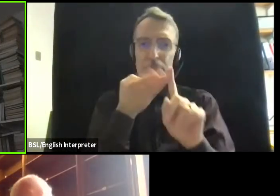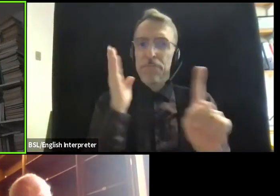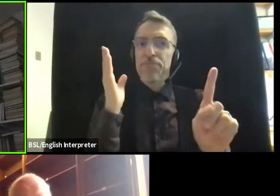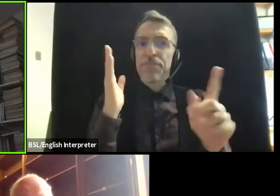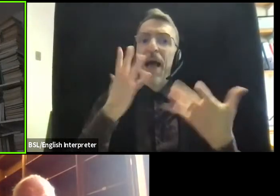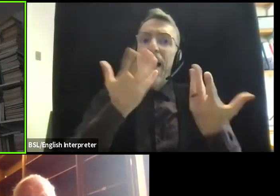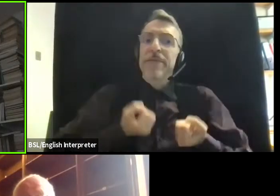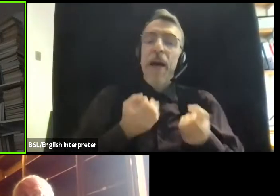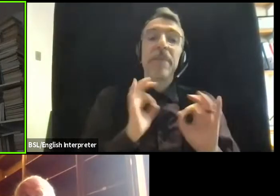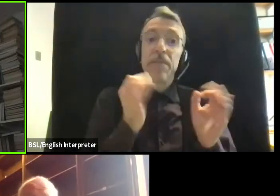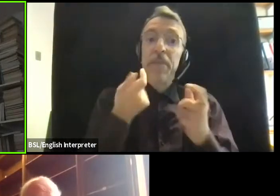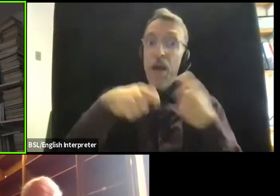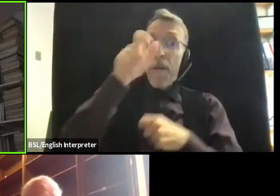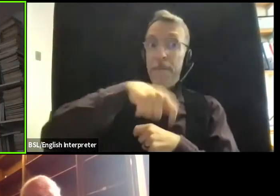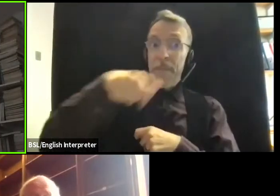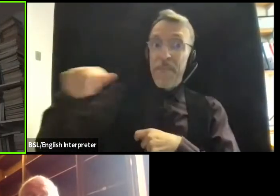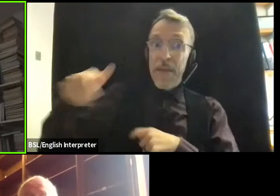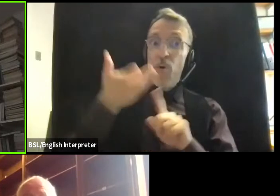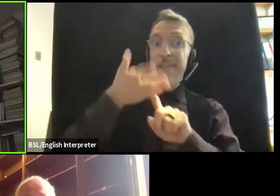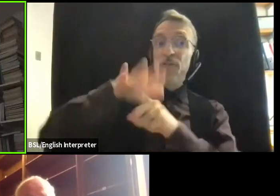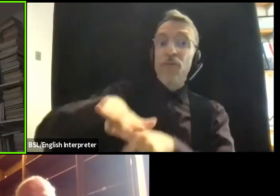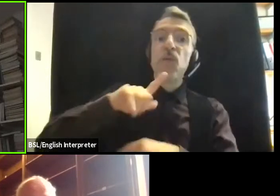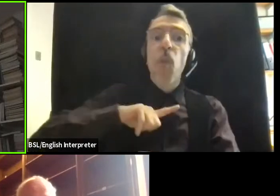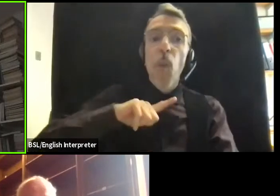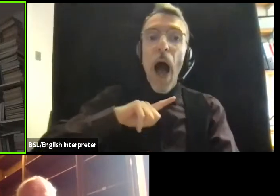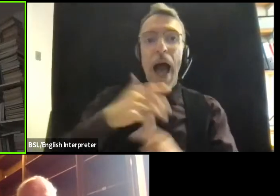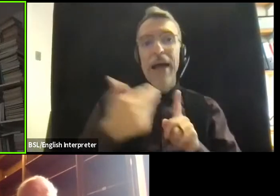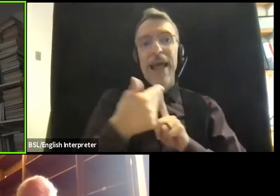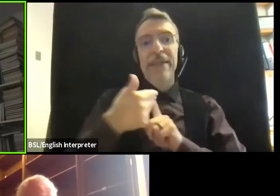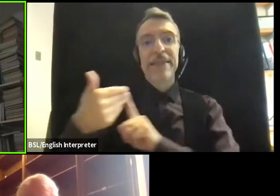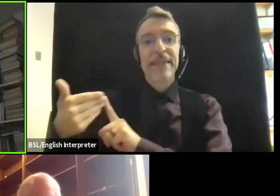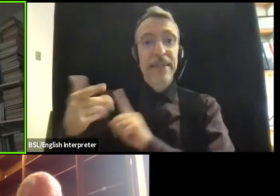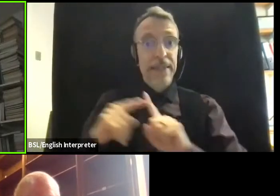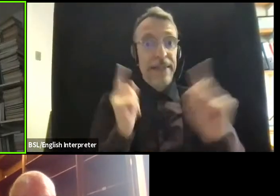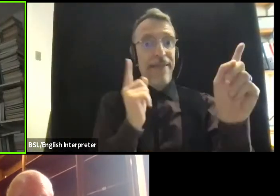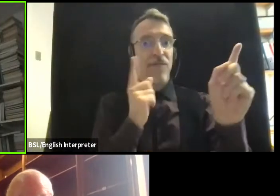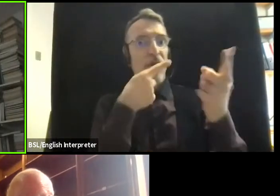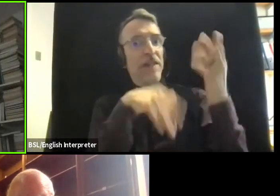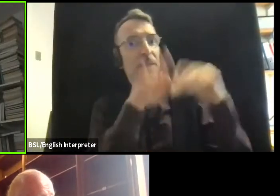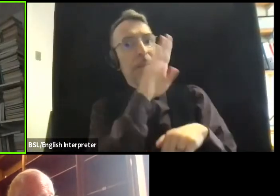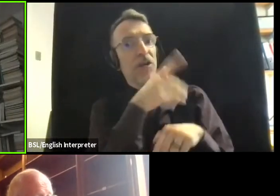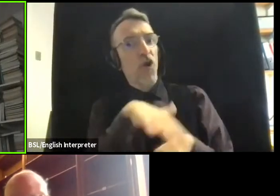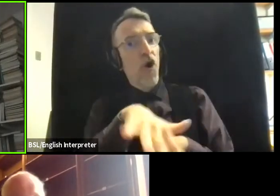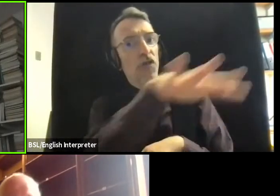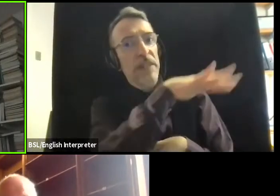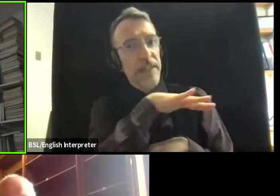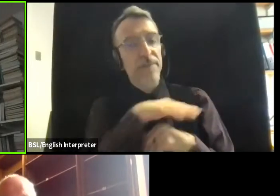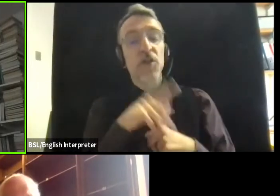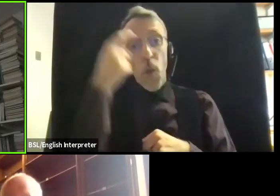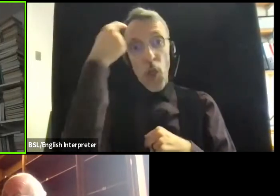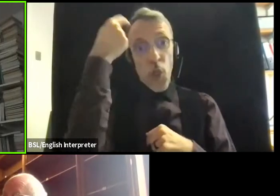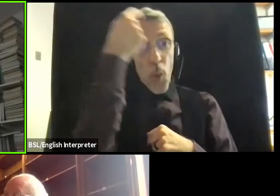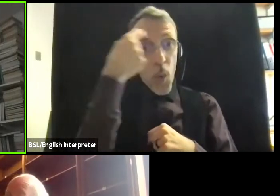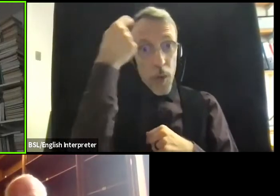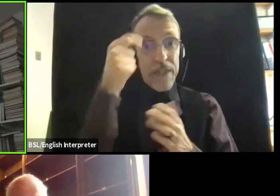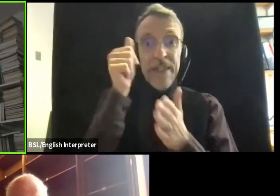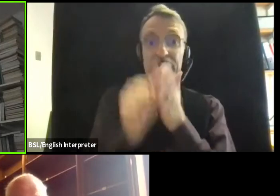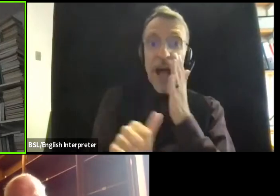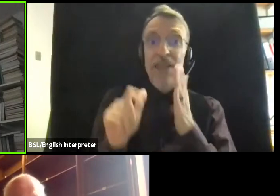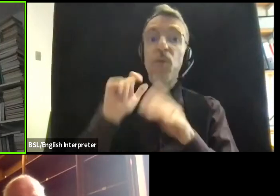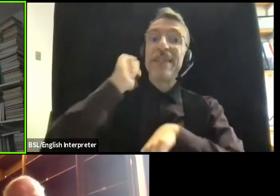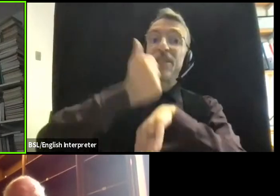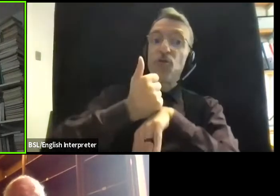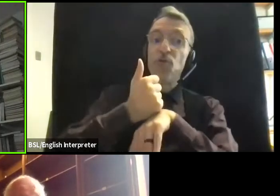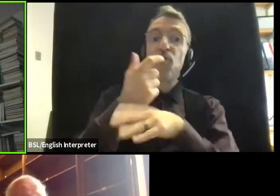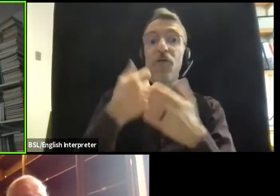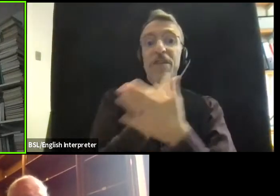being discriminated against on the basis of multiple identities. And we thought we would start with the Institute of Development